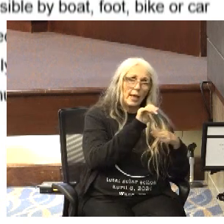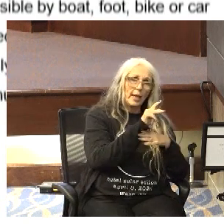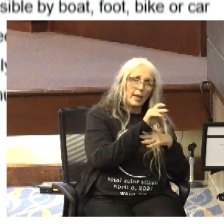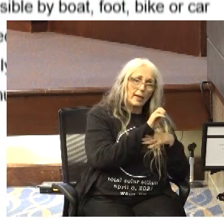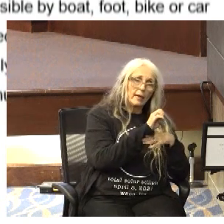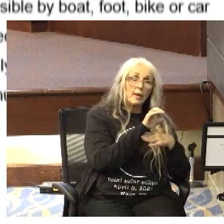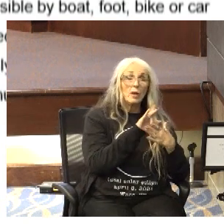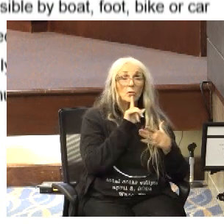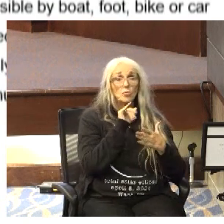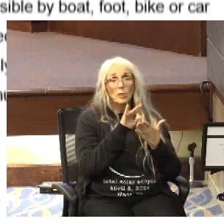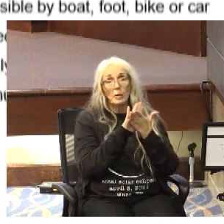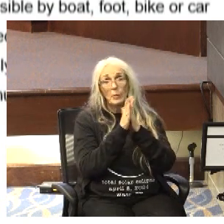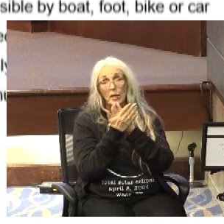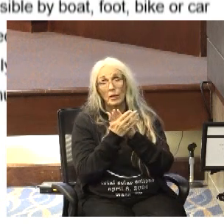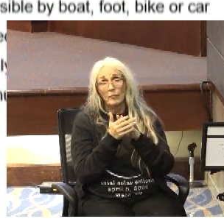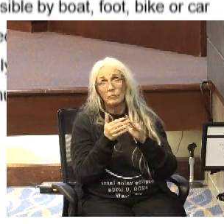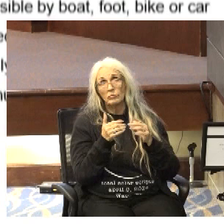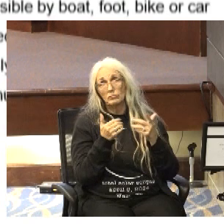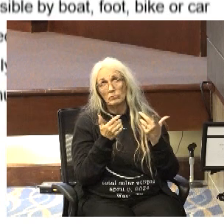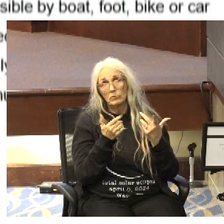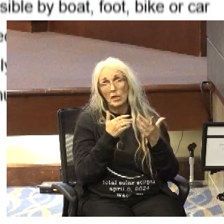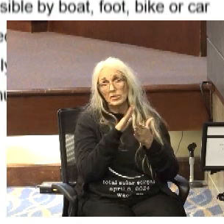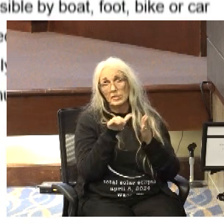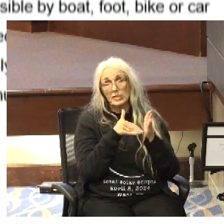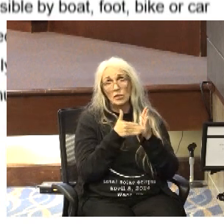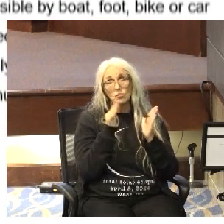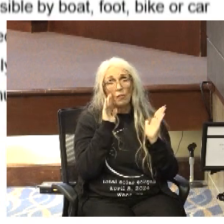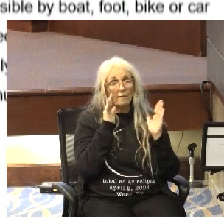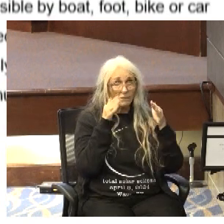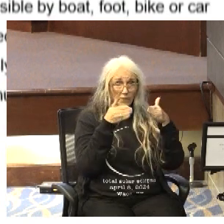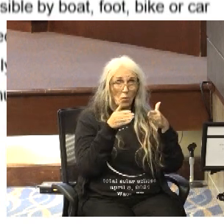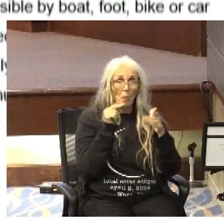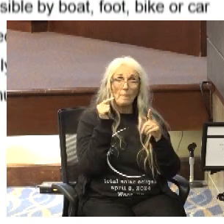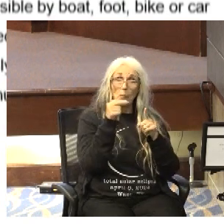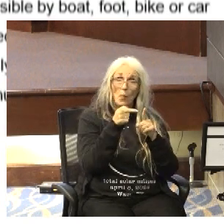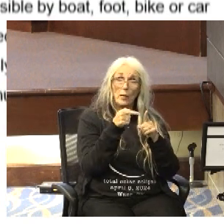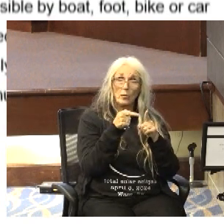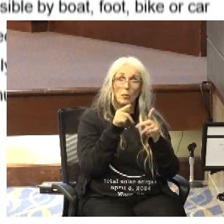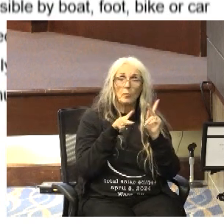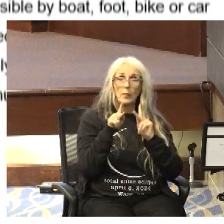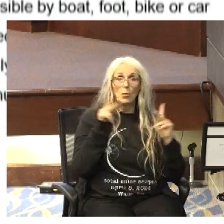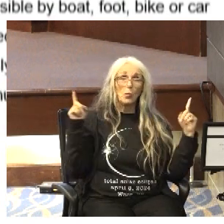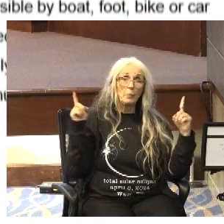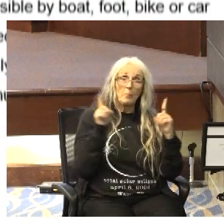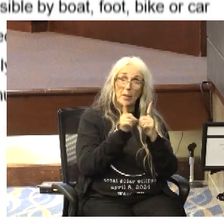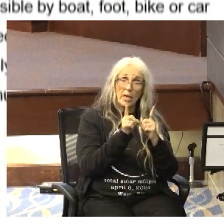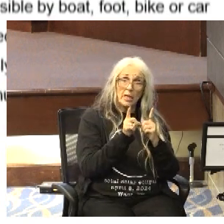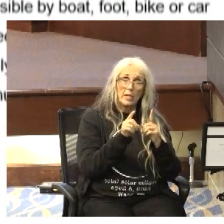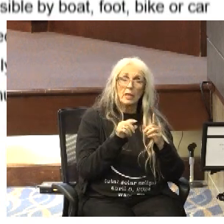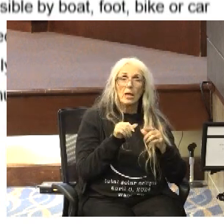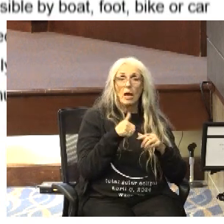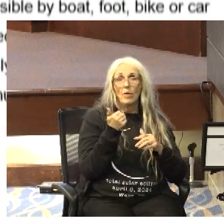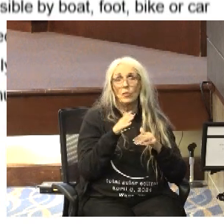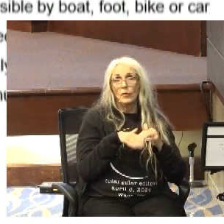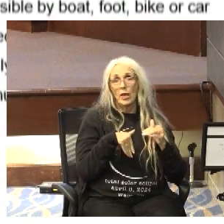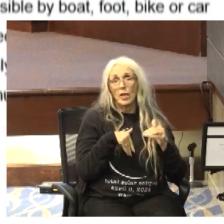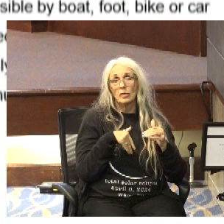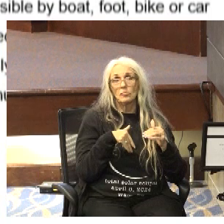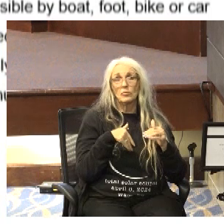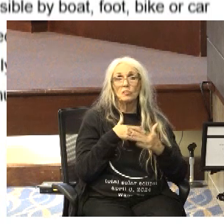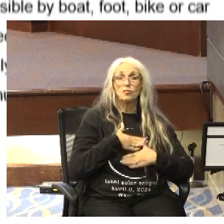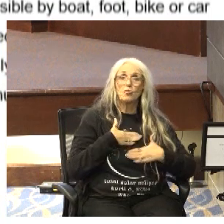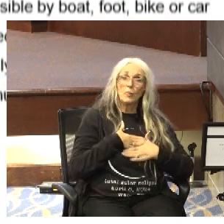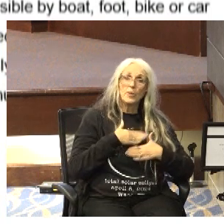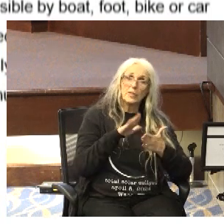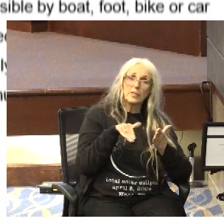up becoming very much the central focal point and gathering place outside of recreation centers